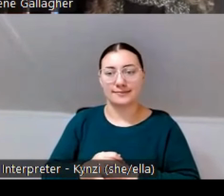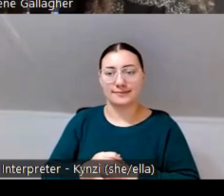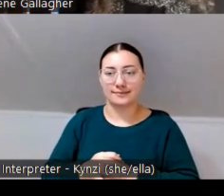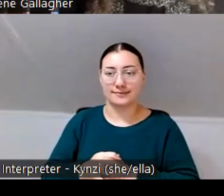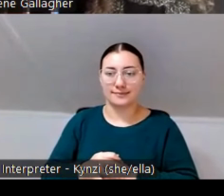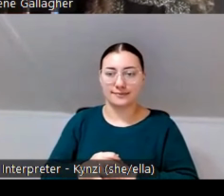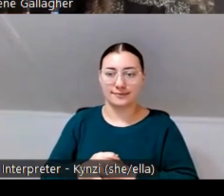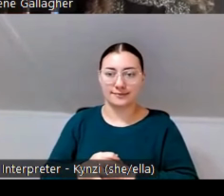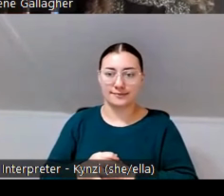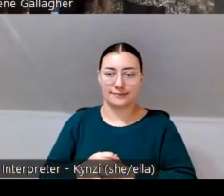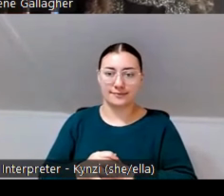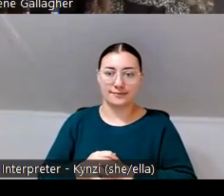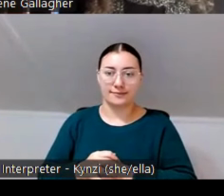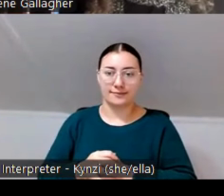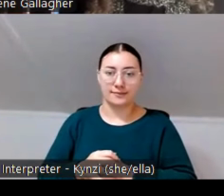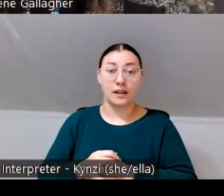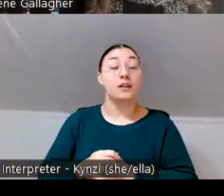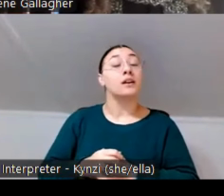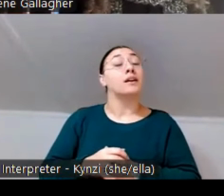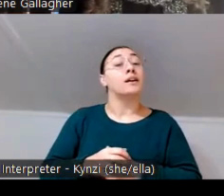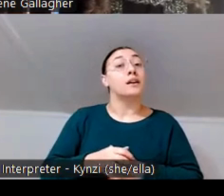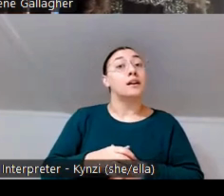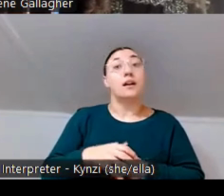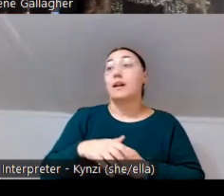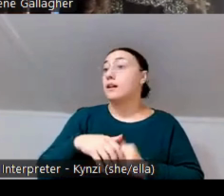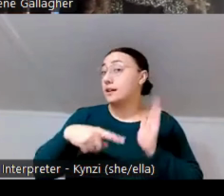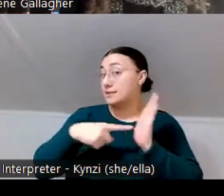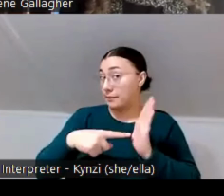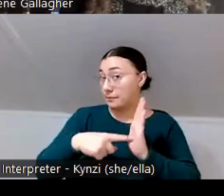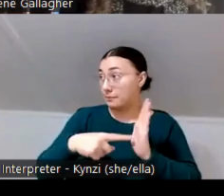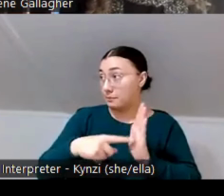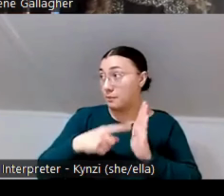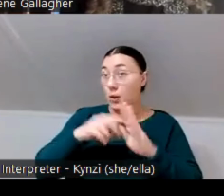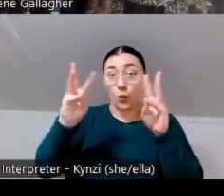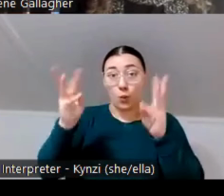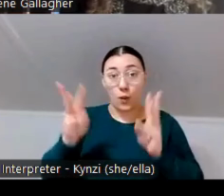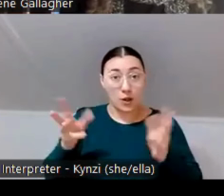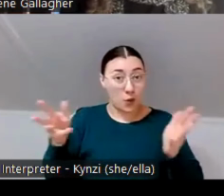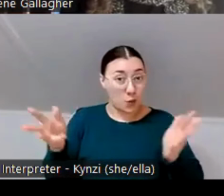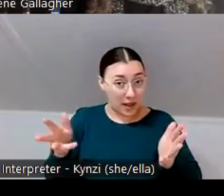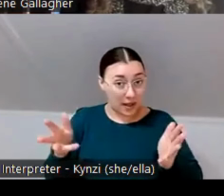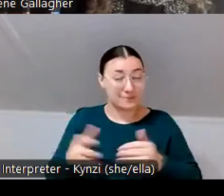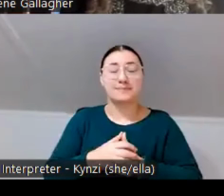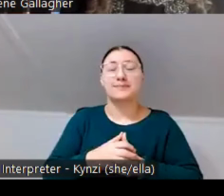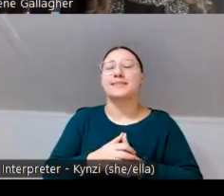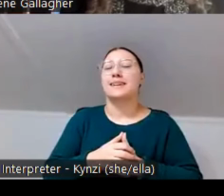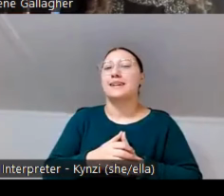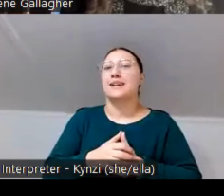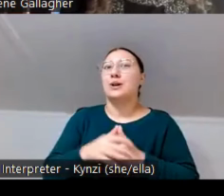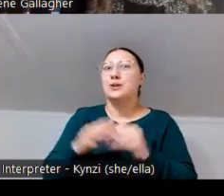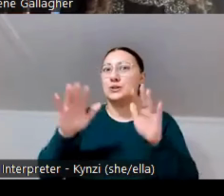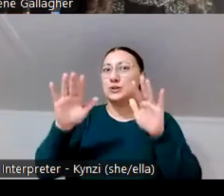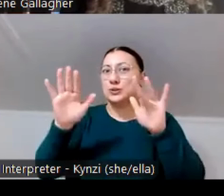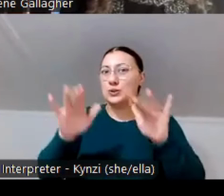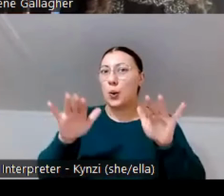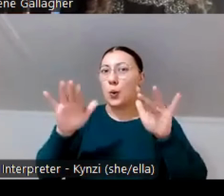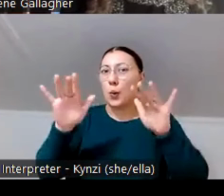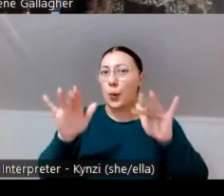Snowy is another type of weather. Snow is cold. Snowflakes are